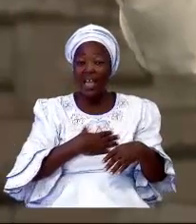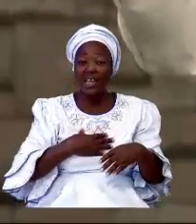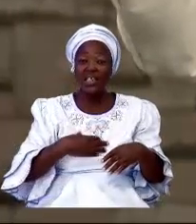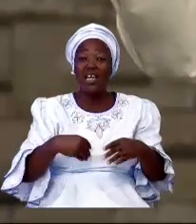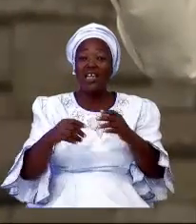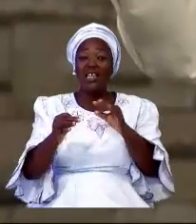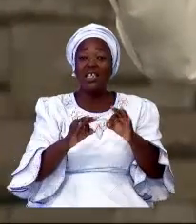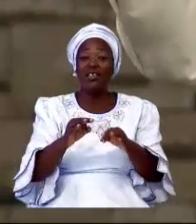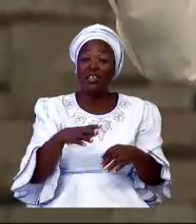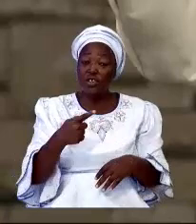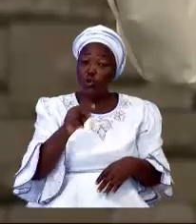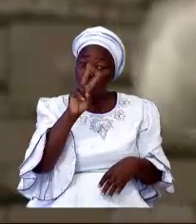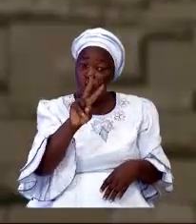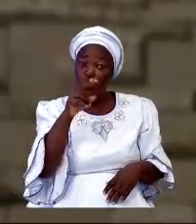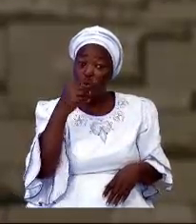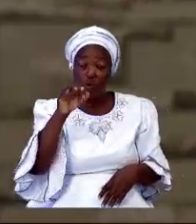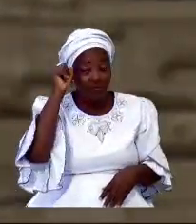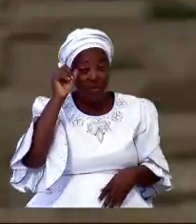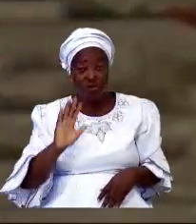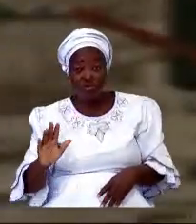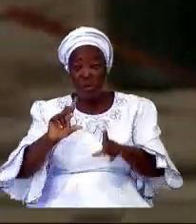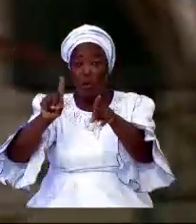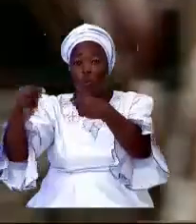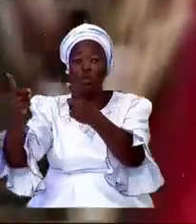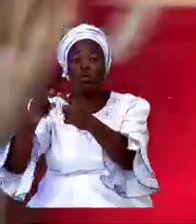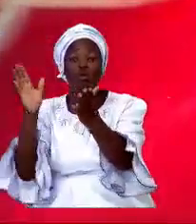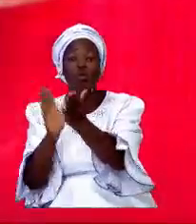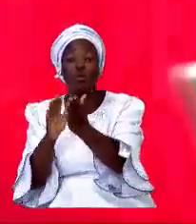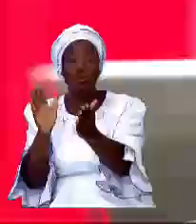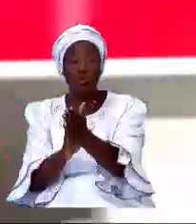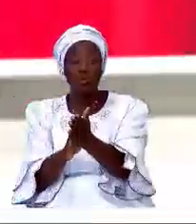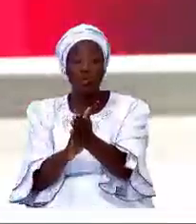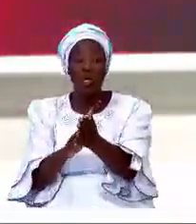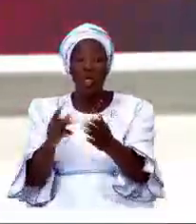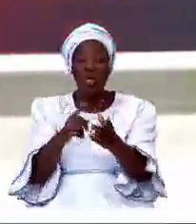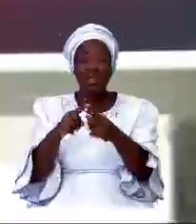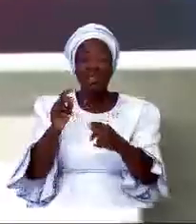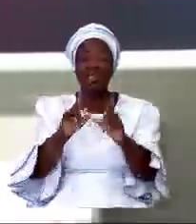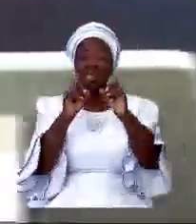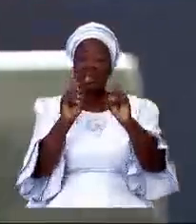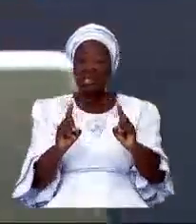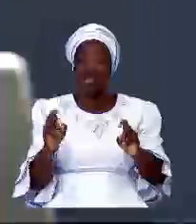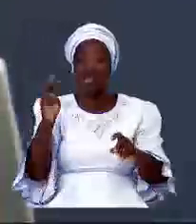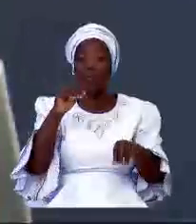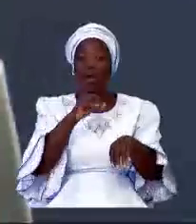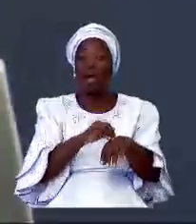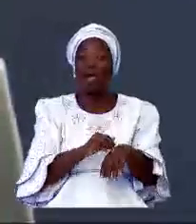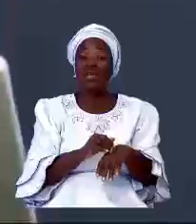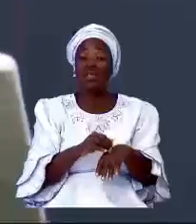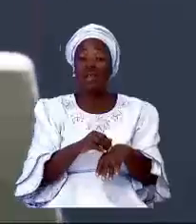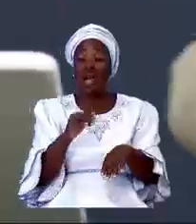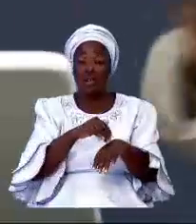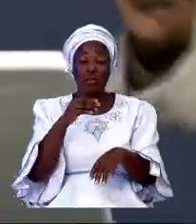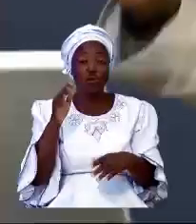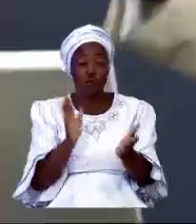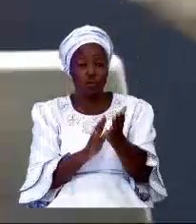in America. And two of the children went to school. And